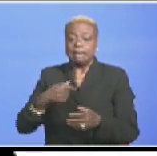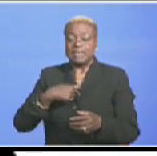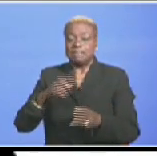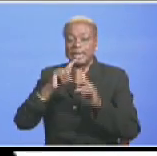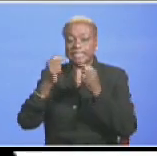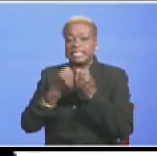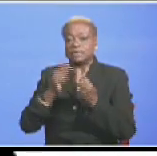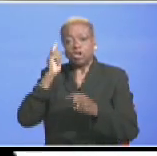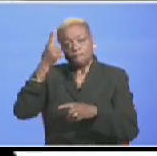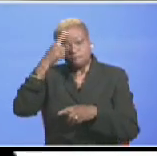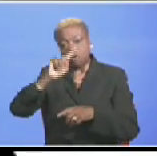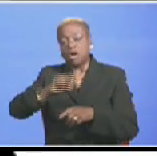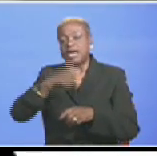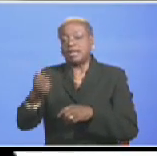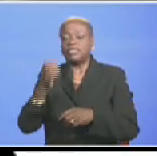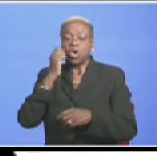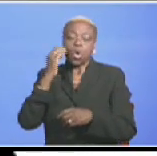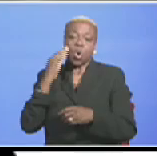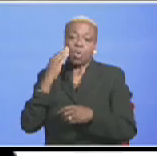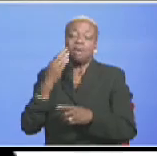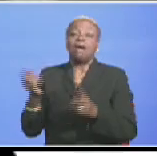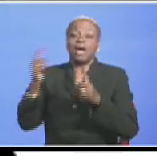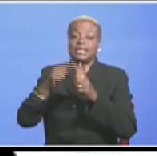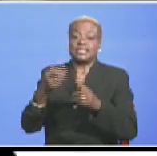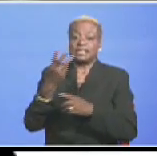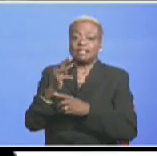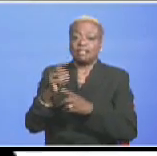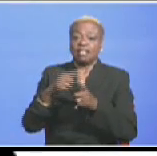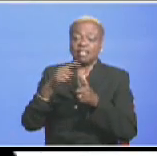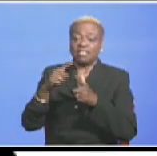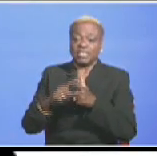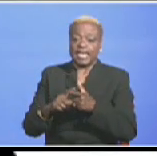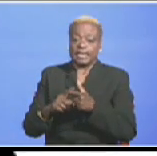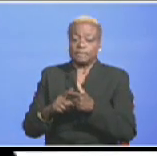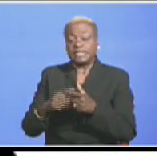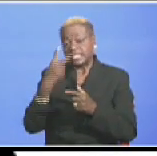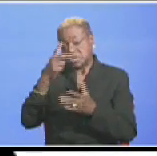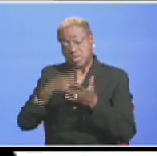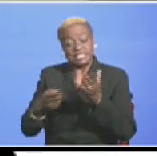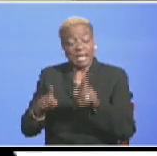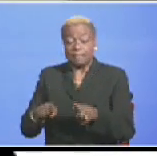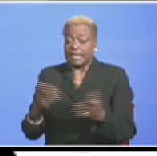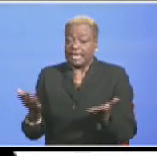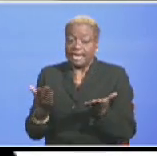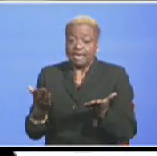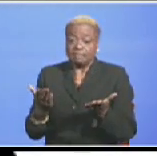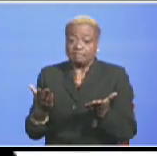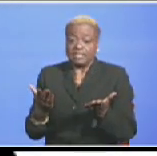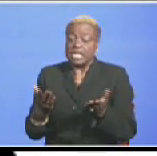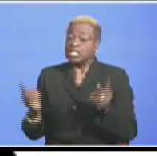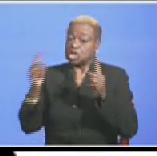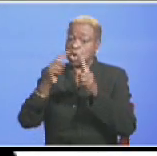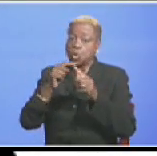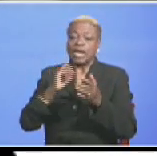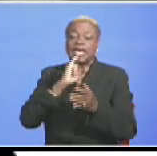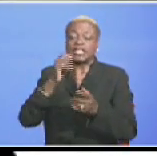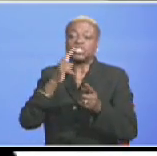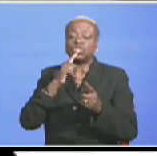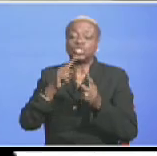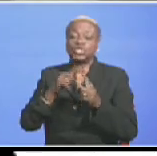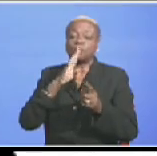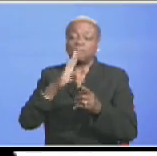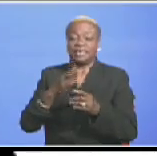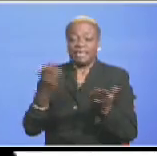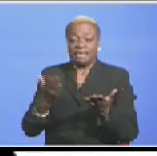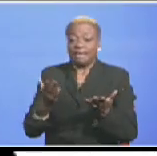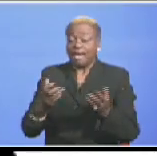probably another home, but until then, we see if they really see us, we'll have me here. That's the goal, to be here. You know, I love Sacramento,